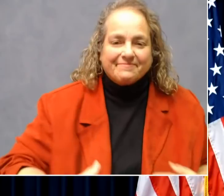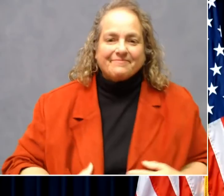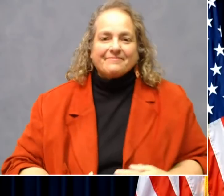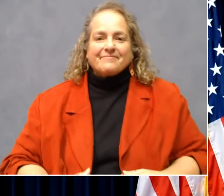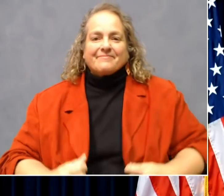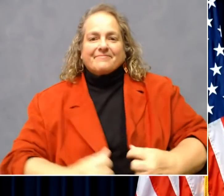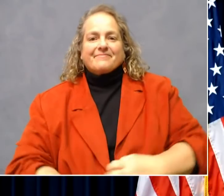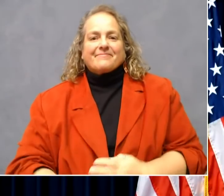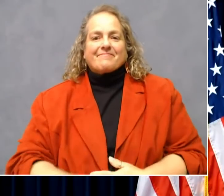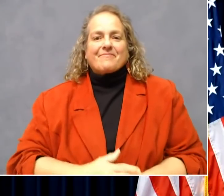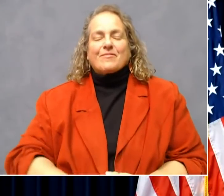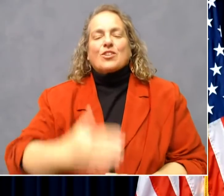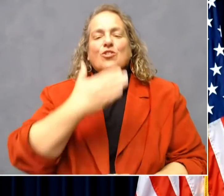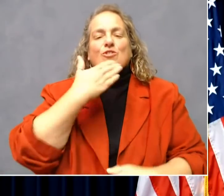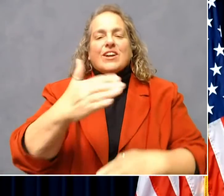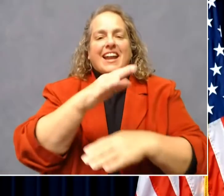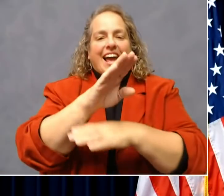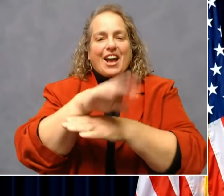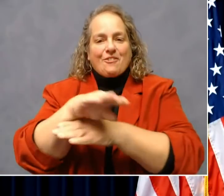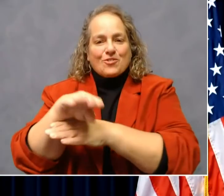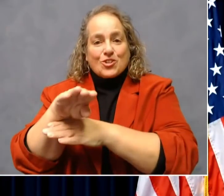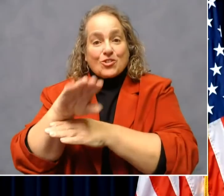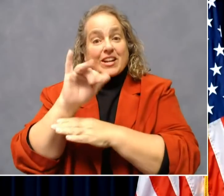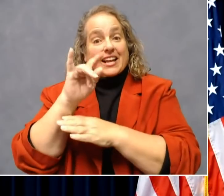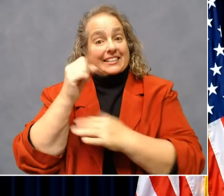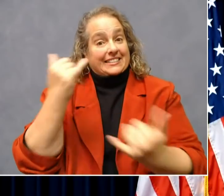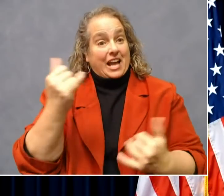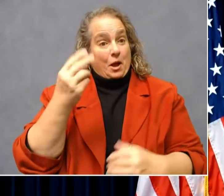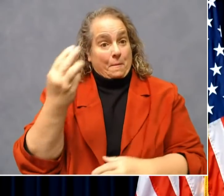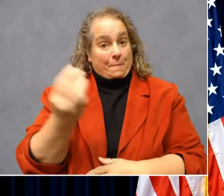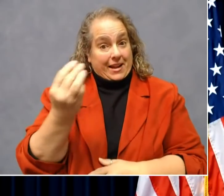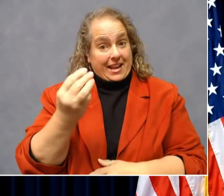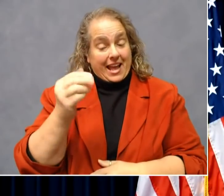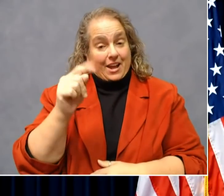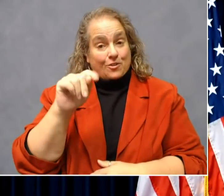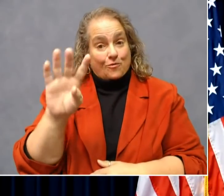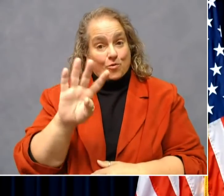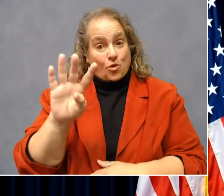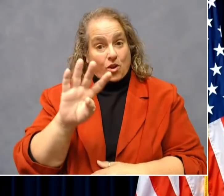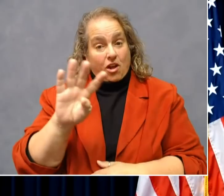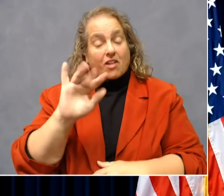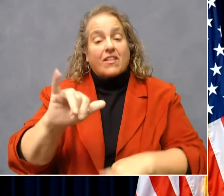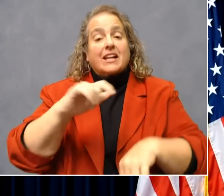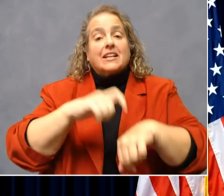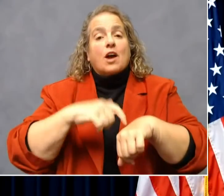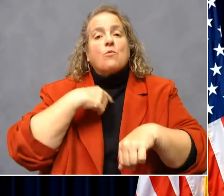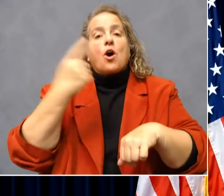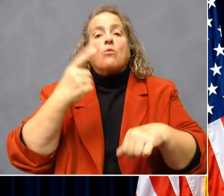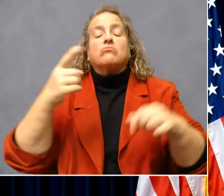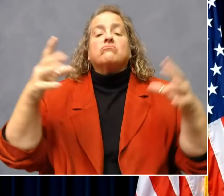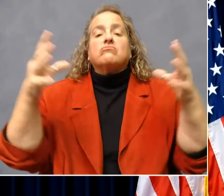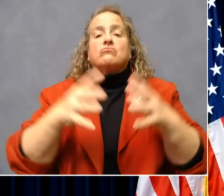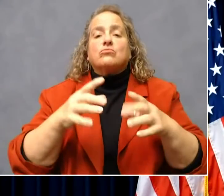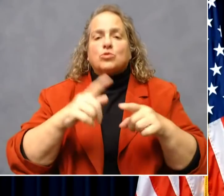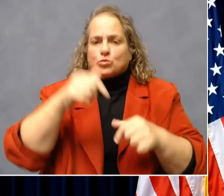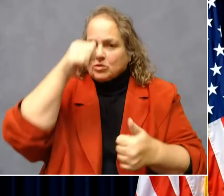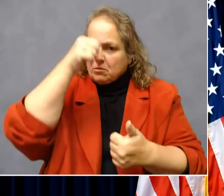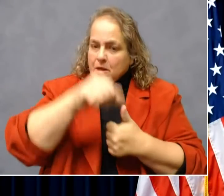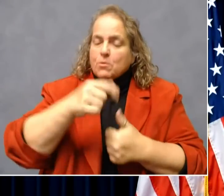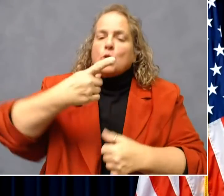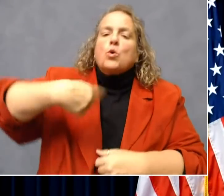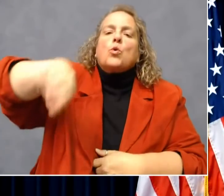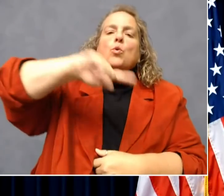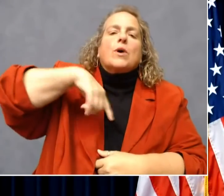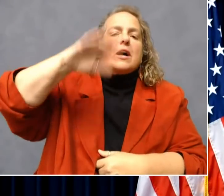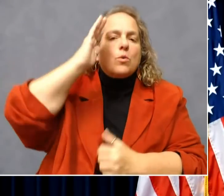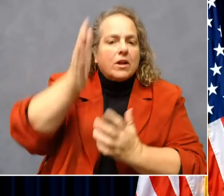Good afternoon. It is Monday at 4 o'clock. That time we come together to remember that we're going to get through this. We're going to get through